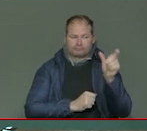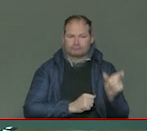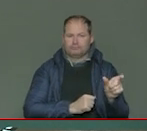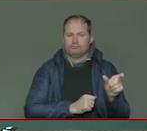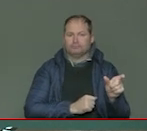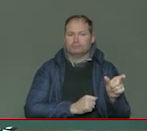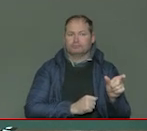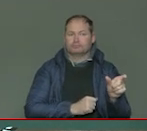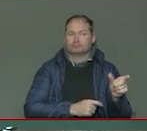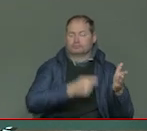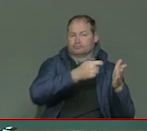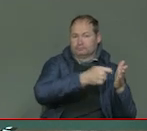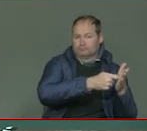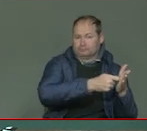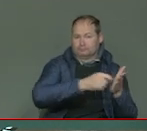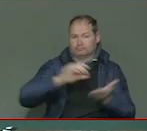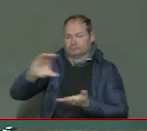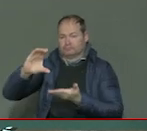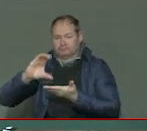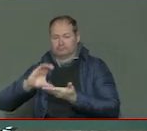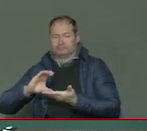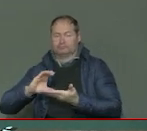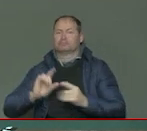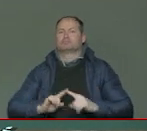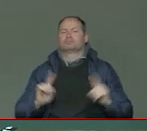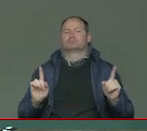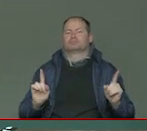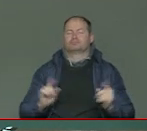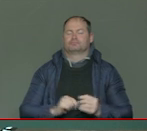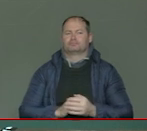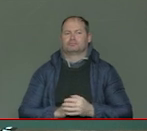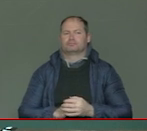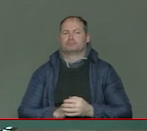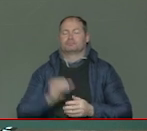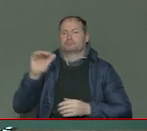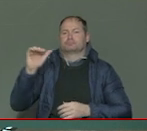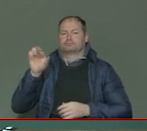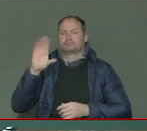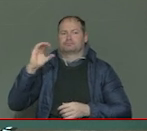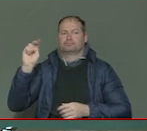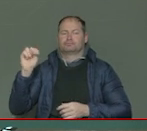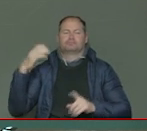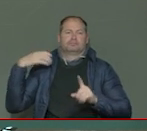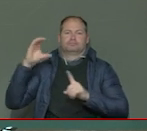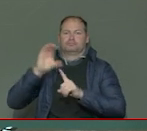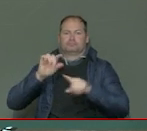ordering the stock must not be the same as the one receiving the stock. In bank recon, division of duties